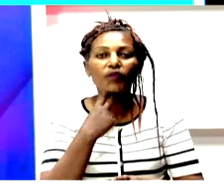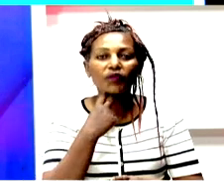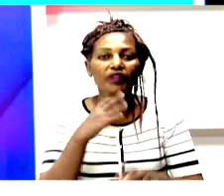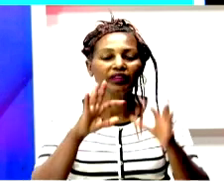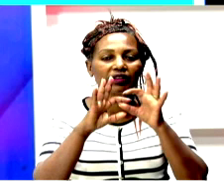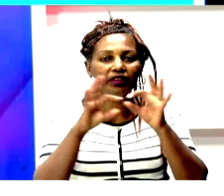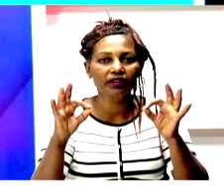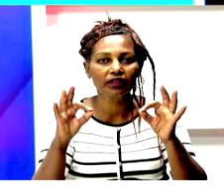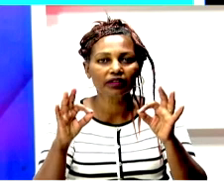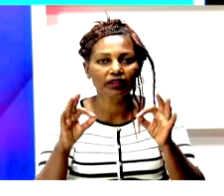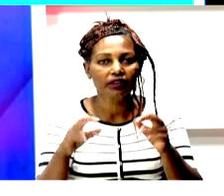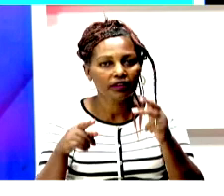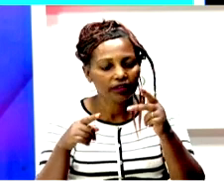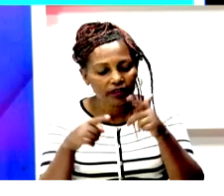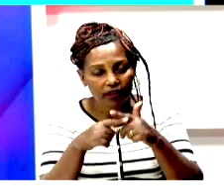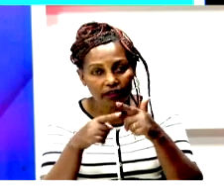next two sentences, for example.